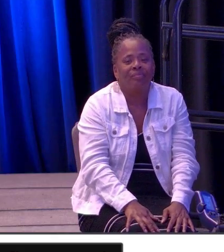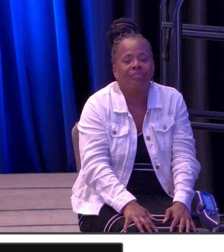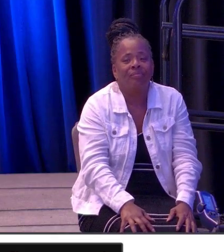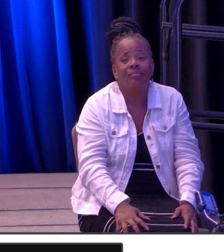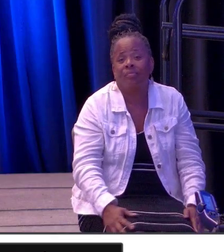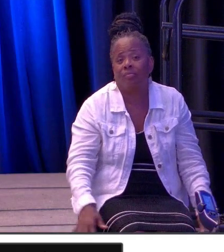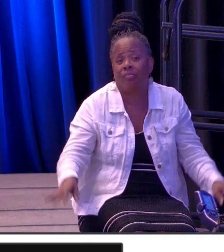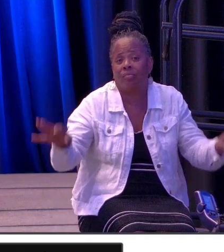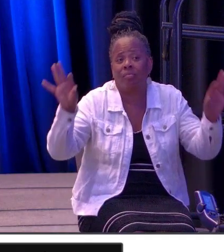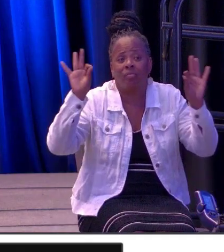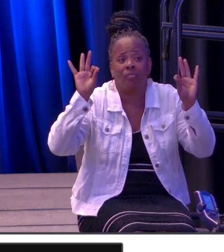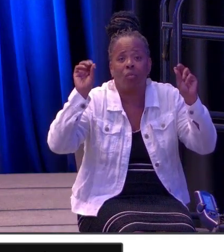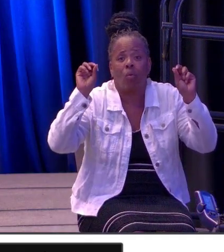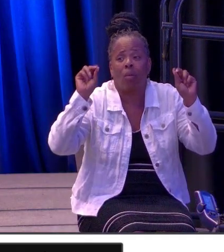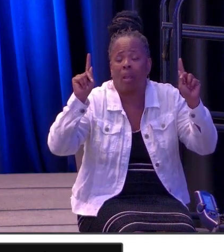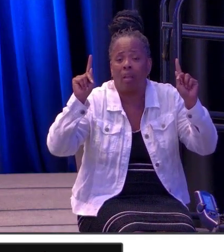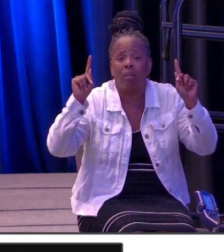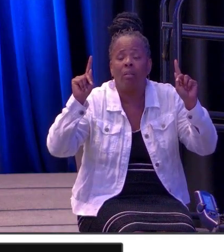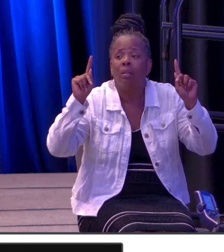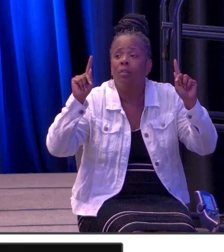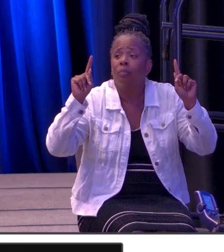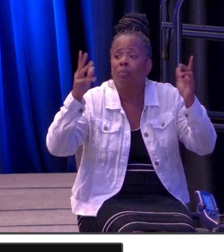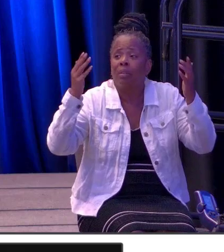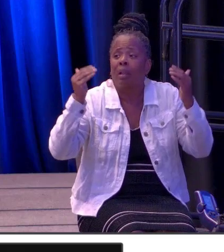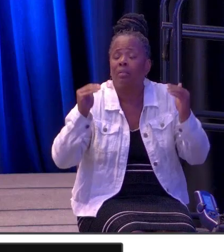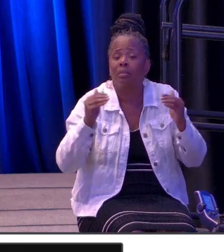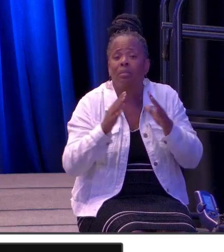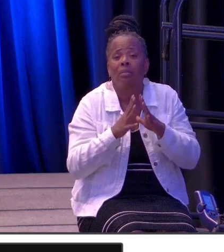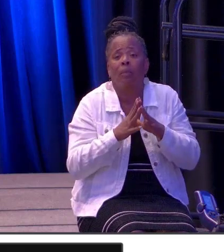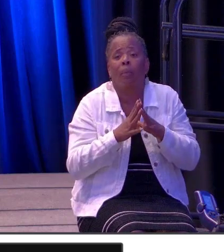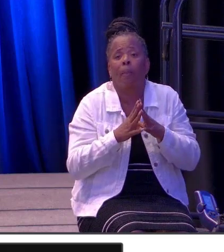All right, so what I want to do next